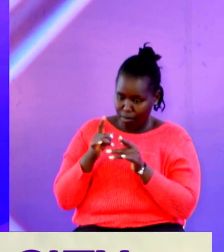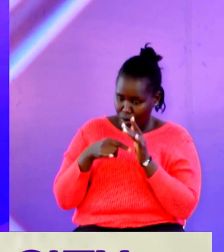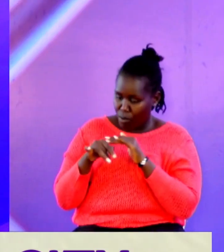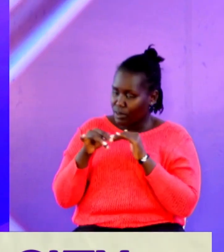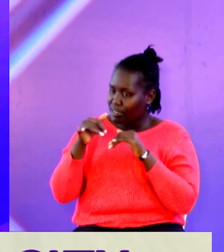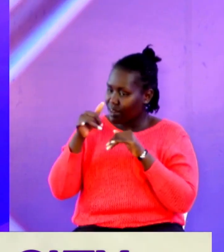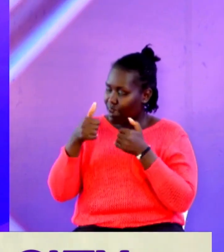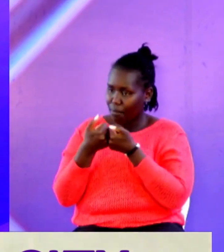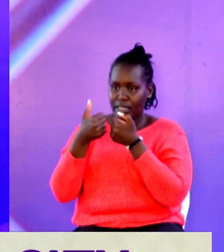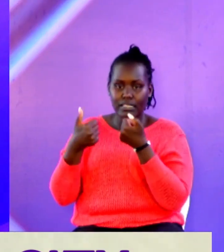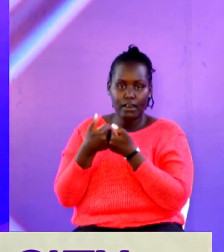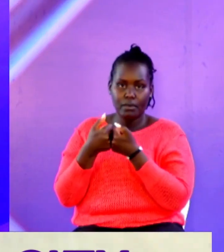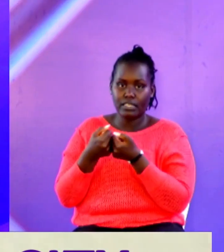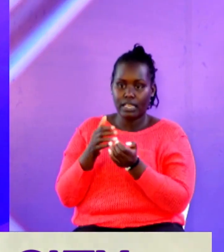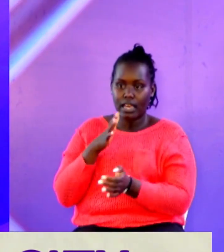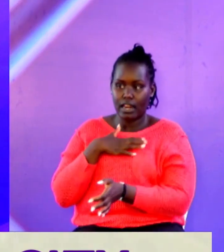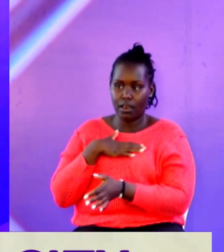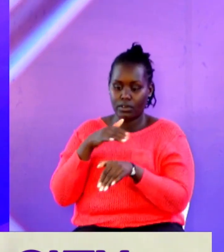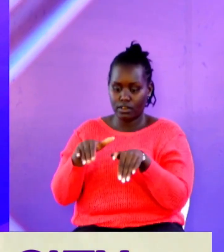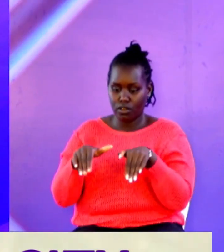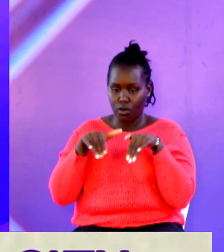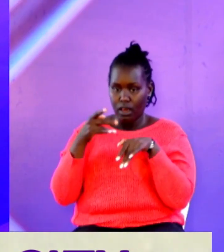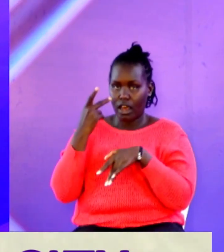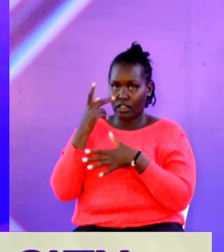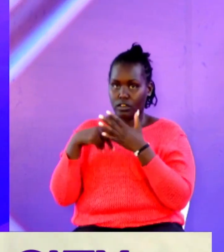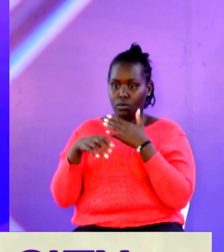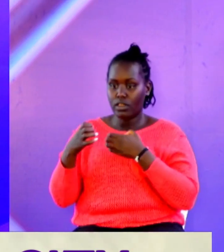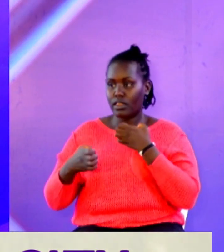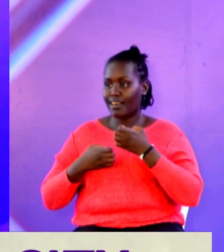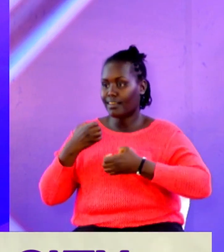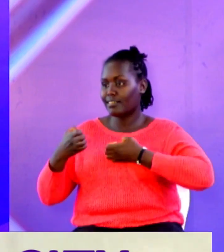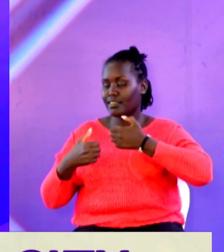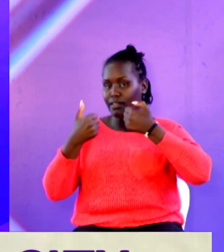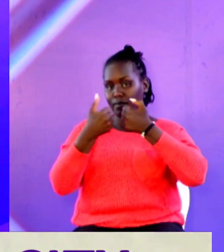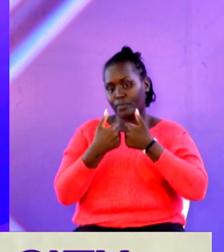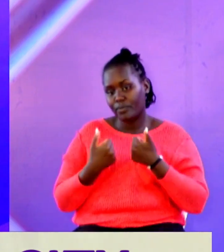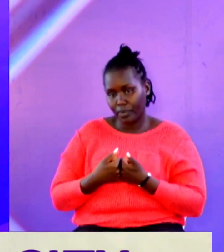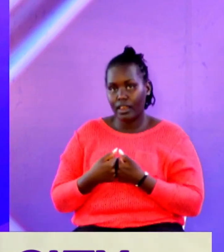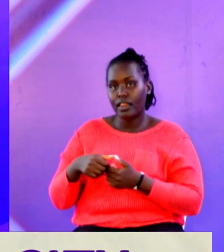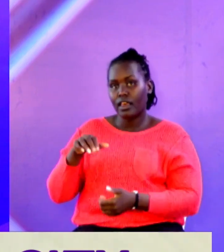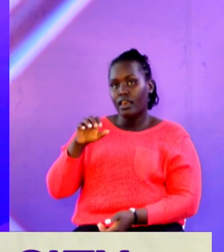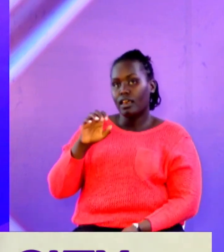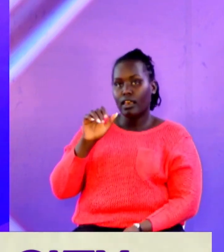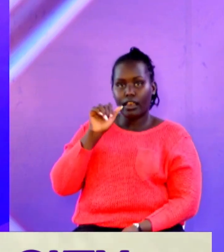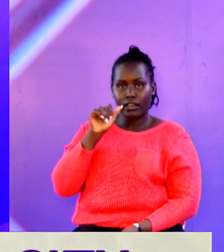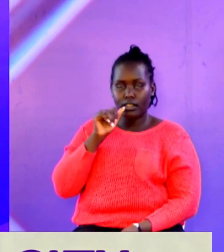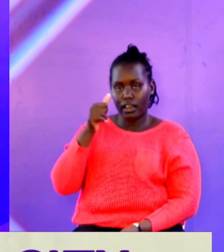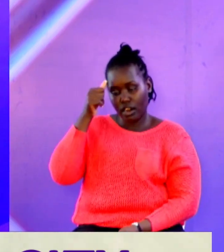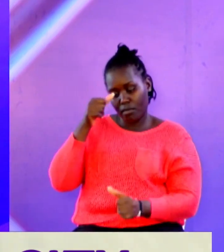happens, and ours is just to wait and see the entertaining games in the English Premier League. Remember, on